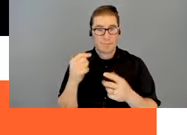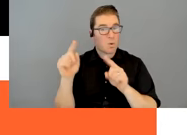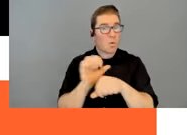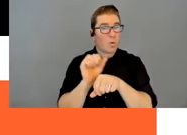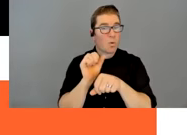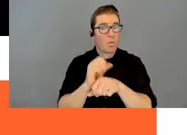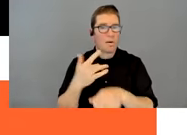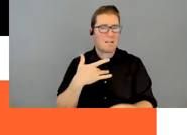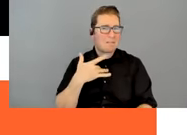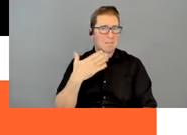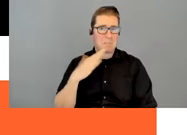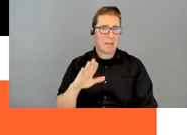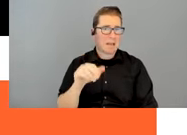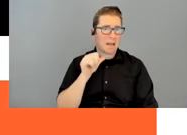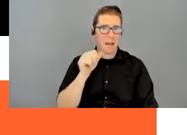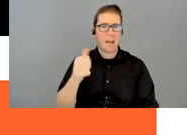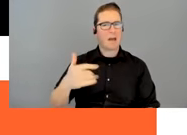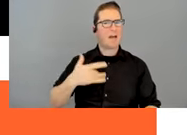feeling inadequate.